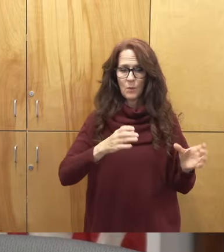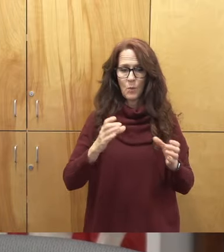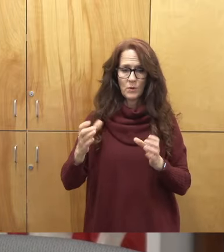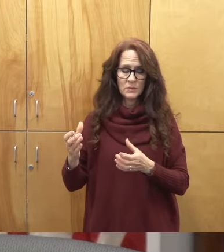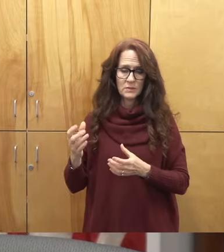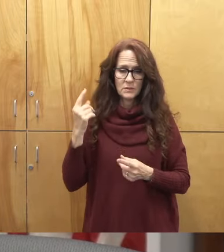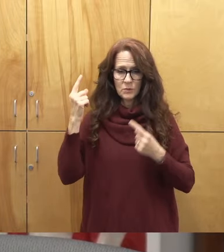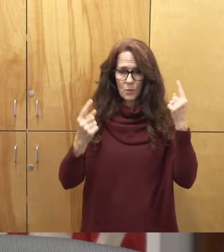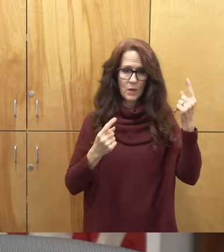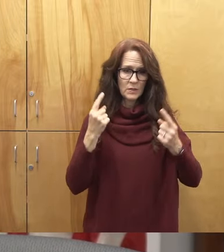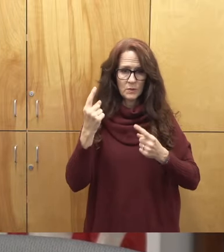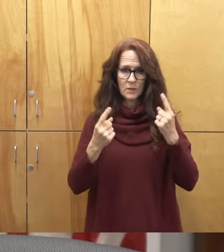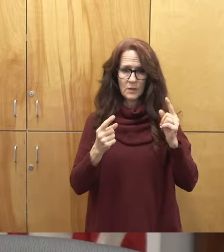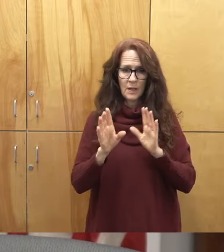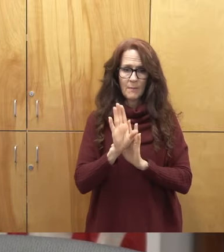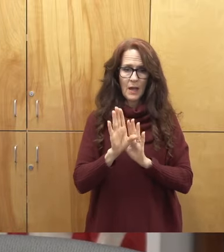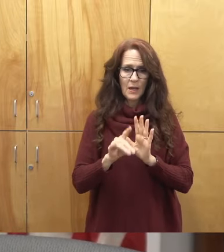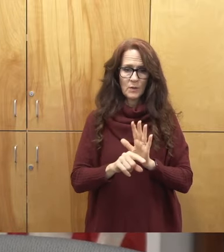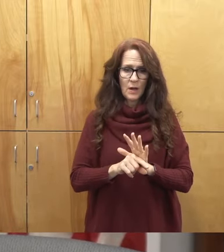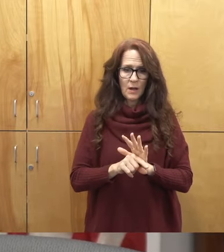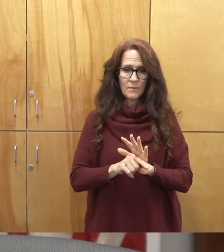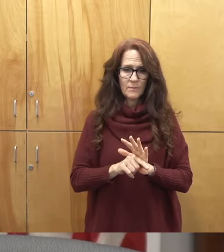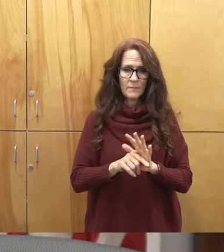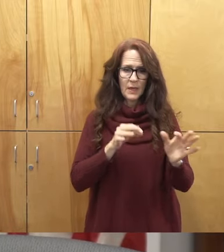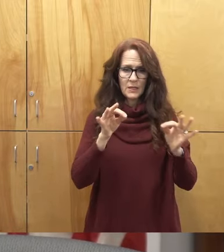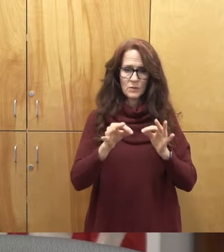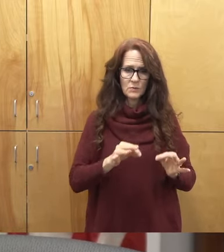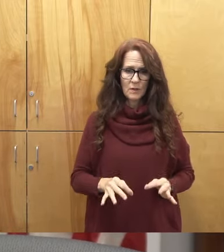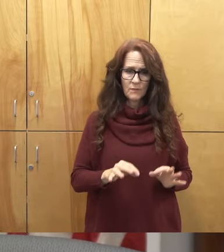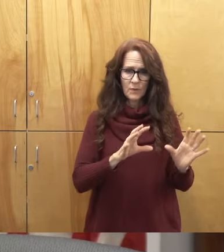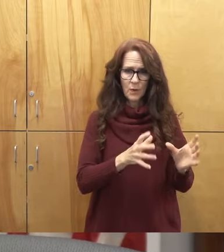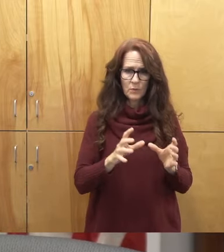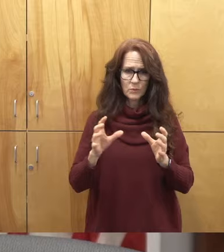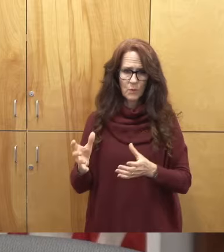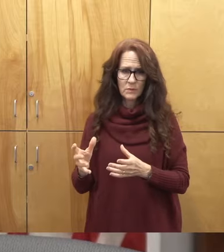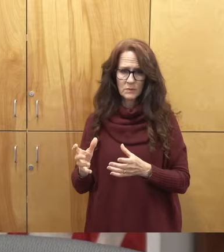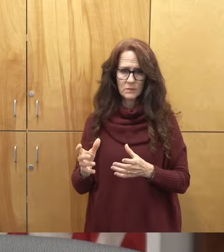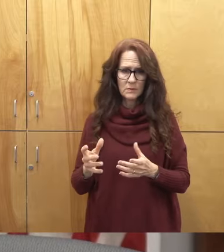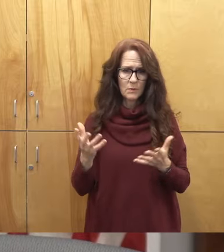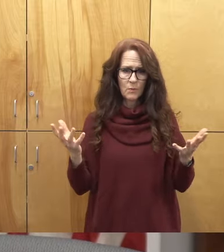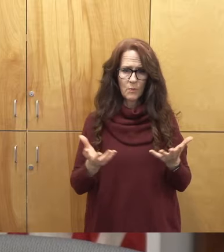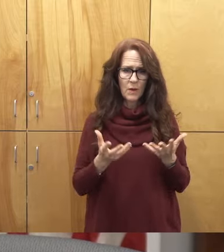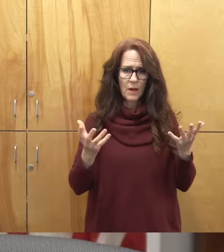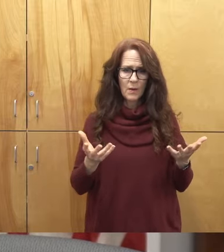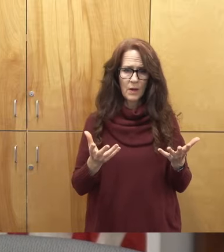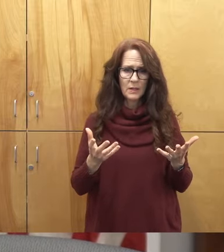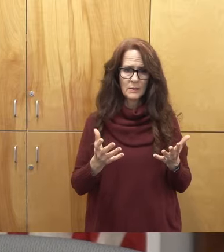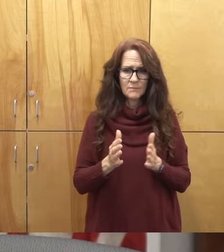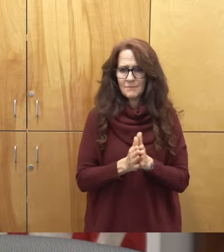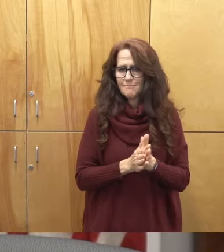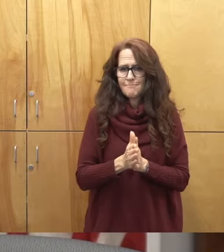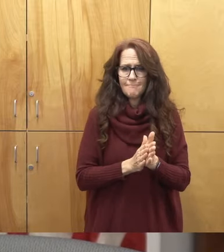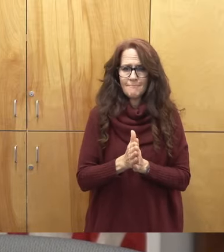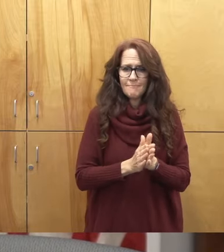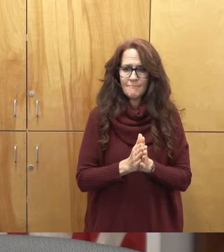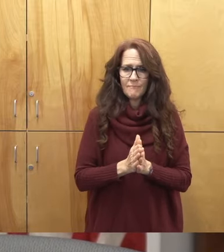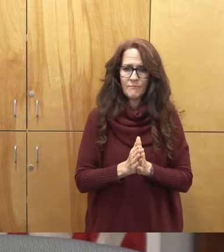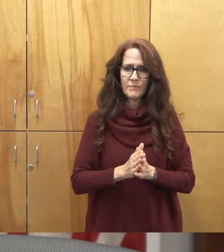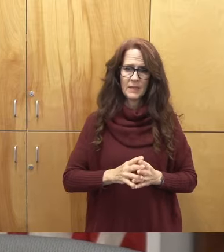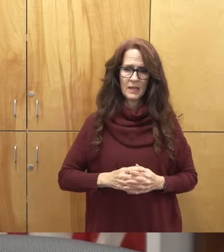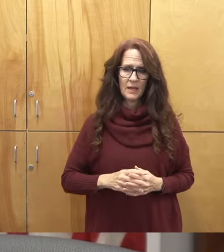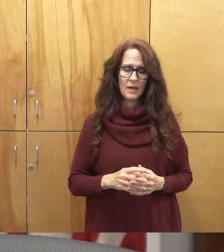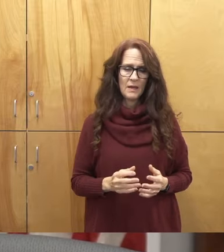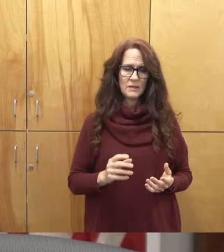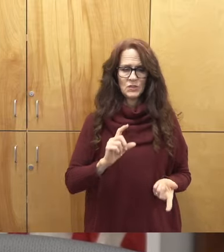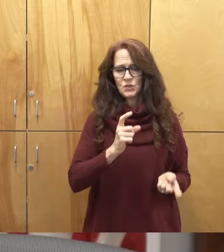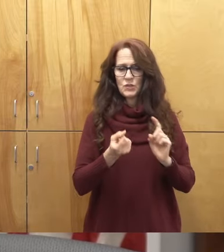Just wondering, background, I know there was a description for those courses, but just sort of what was the catalyst for us updating, revising